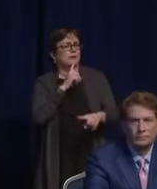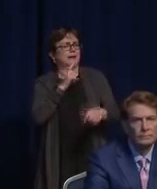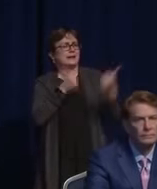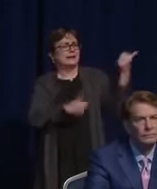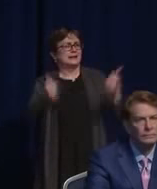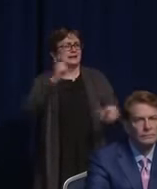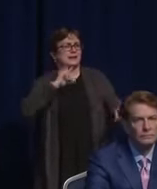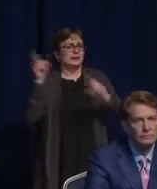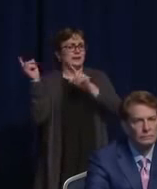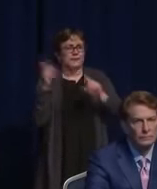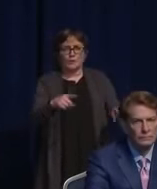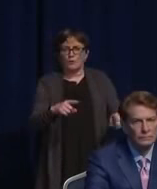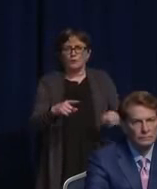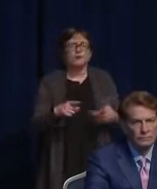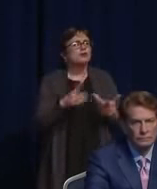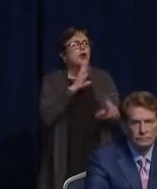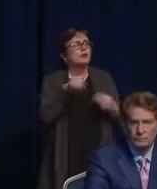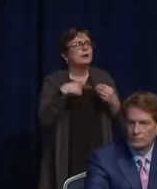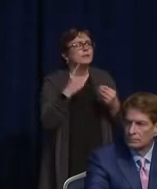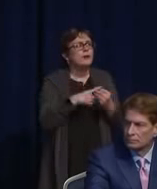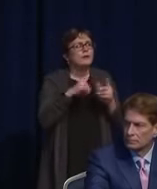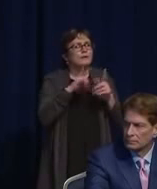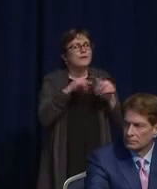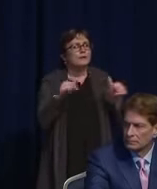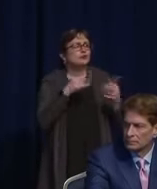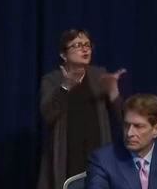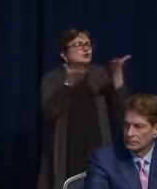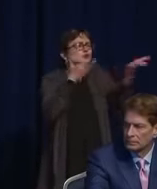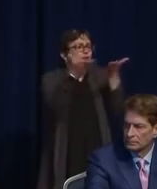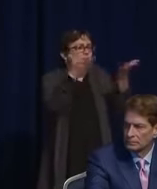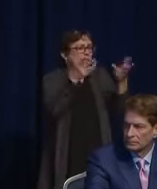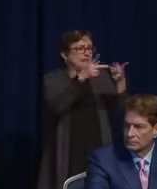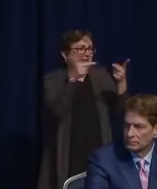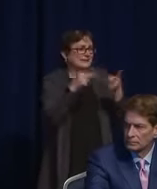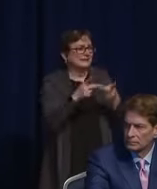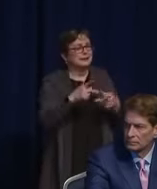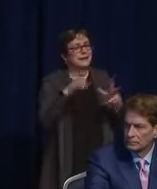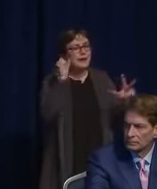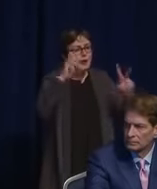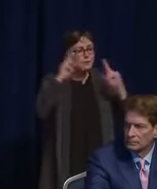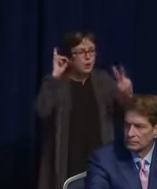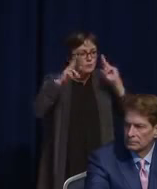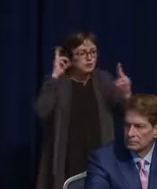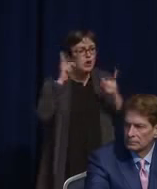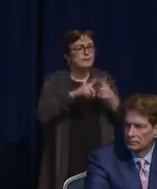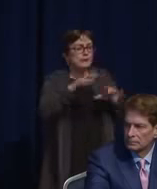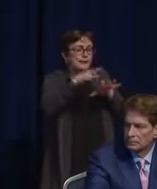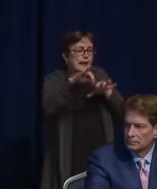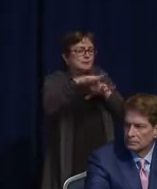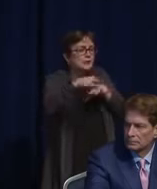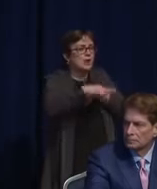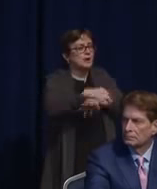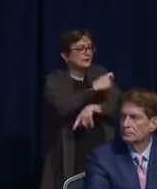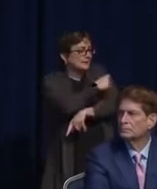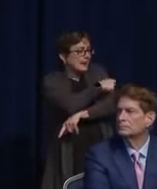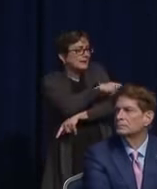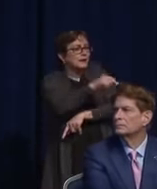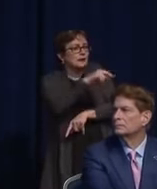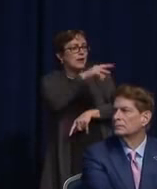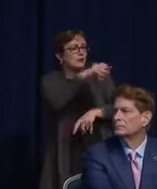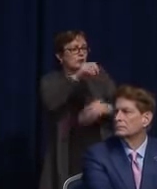services, barbershops, nail salons, tattoo parlors, etc. I think it's Judy who's put the word out in terms of restrictions